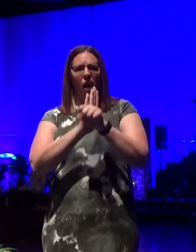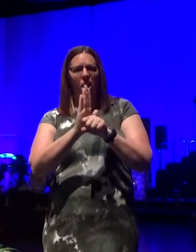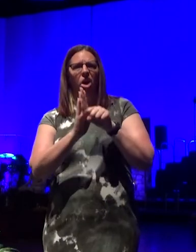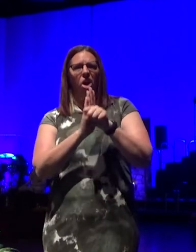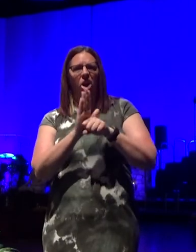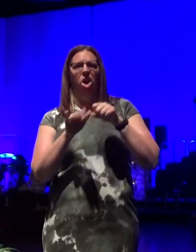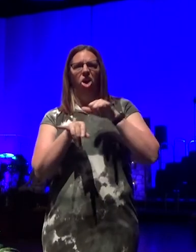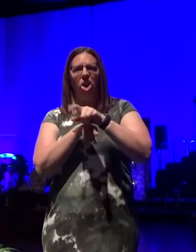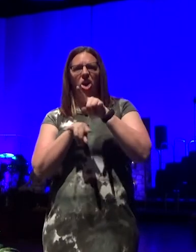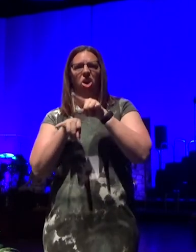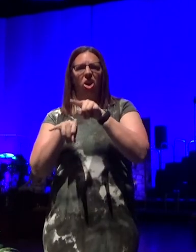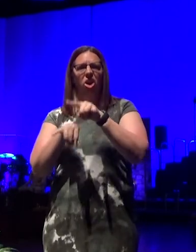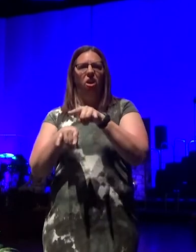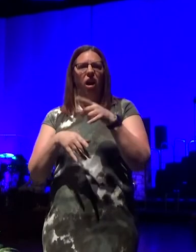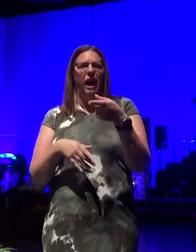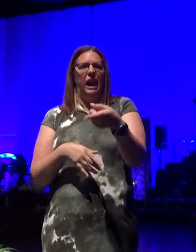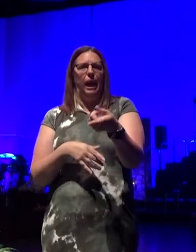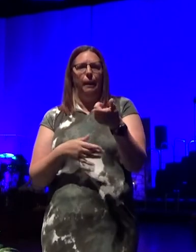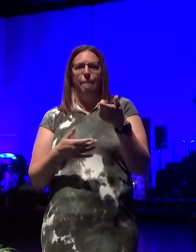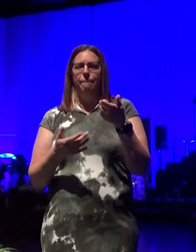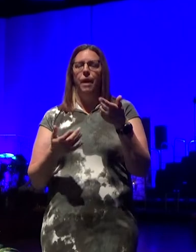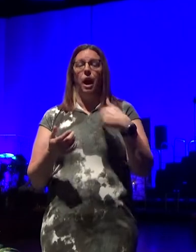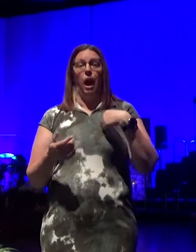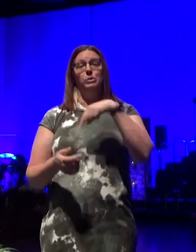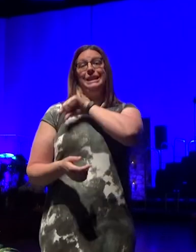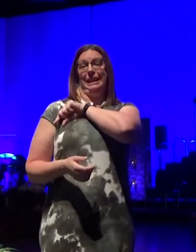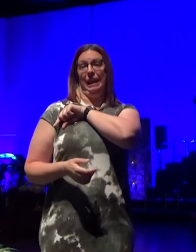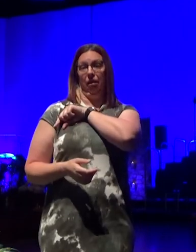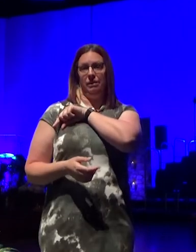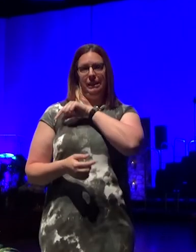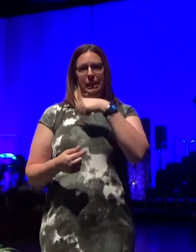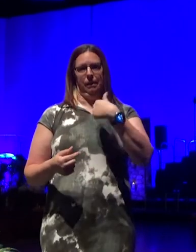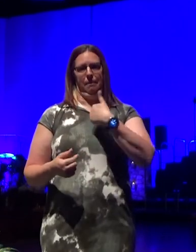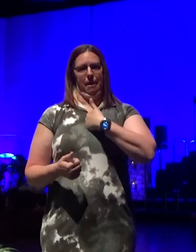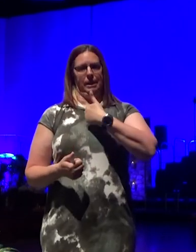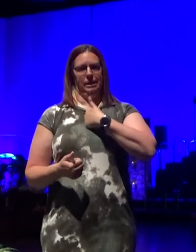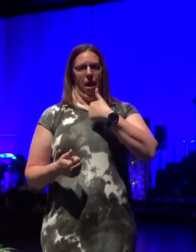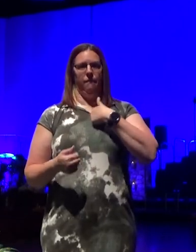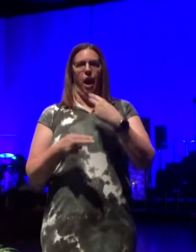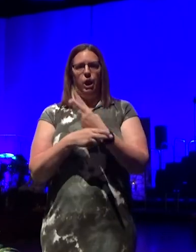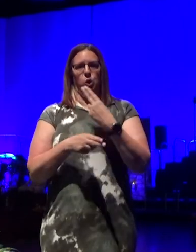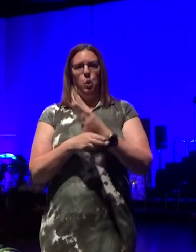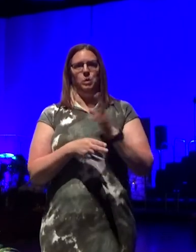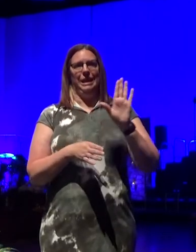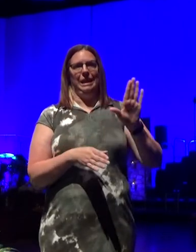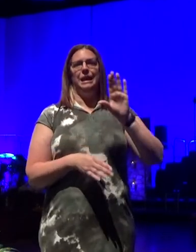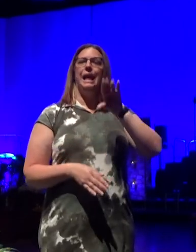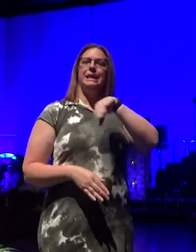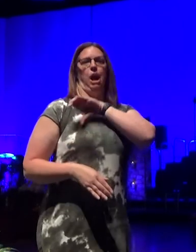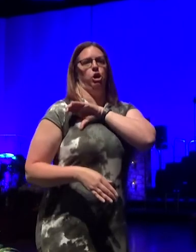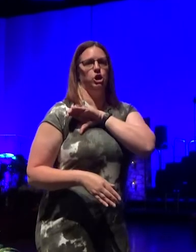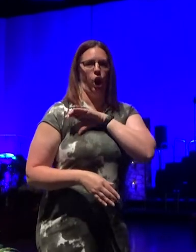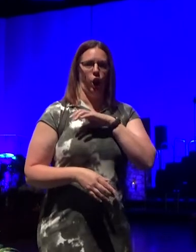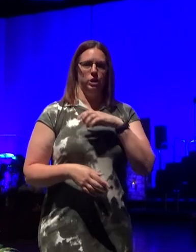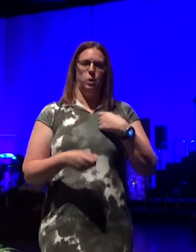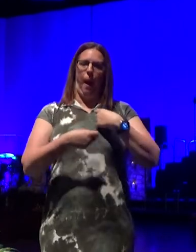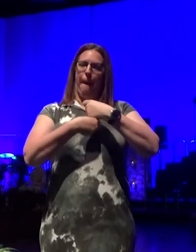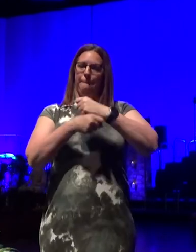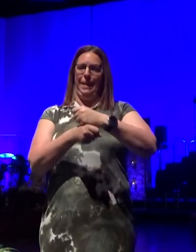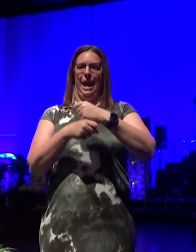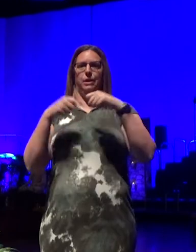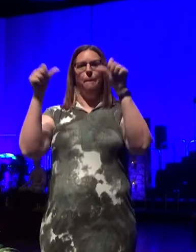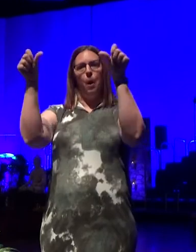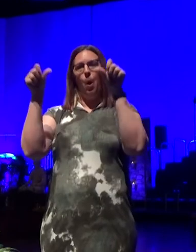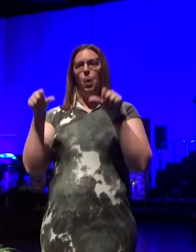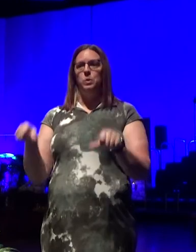I decided to use Dan Quayle as the character for my campaign. And so I had all these posters made up with Dan Quayle saying